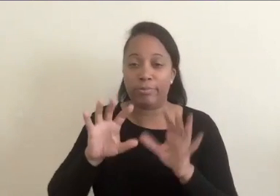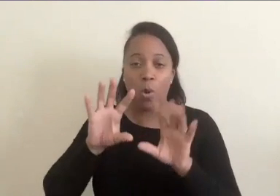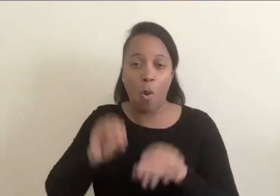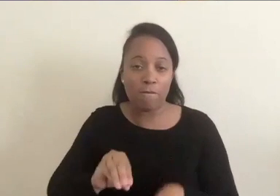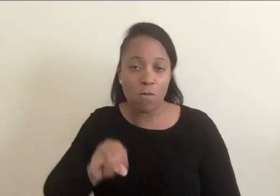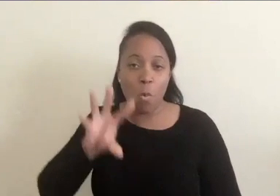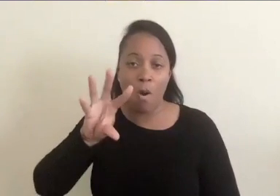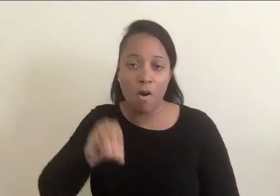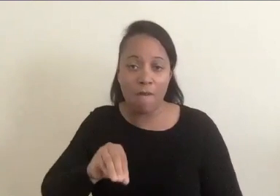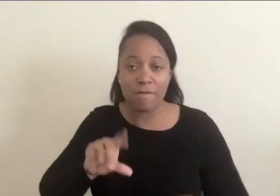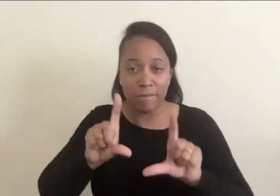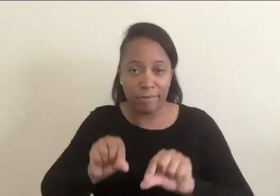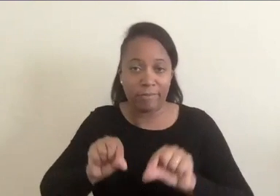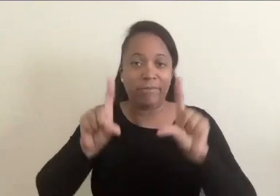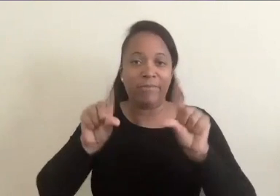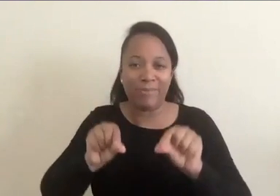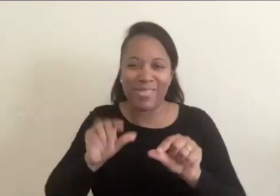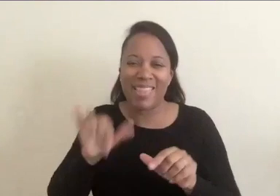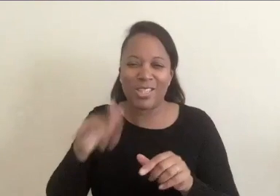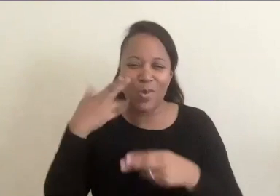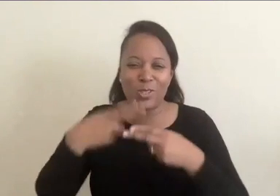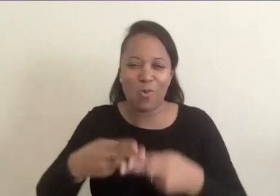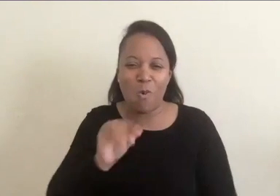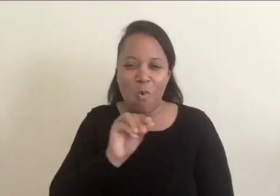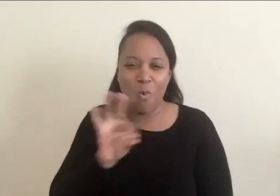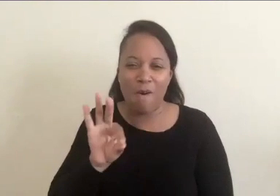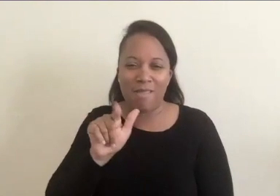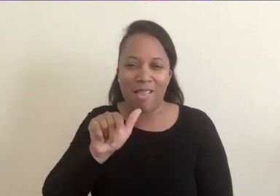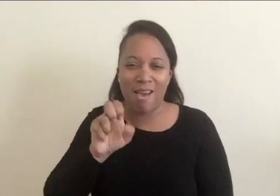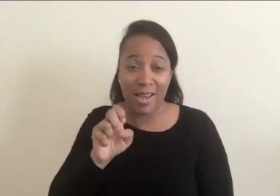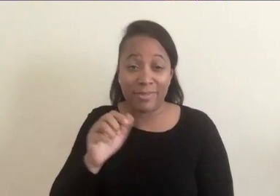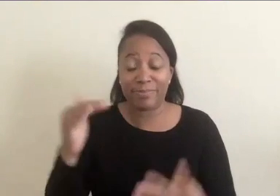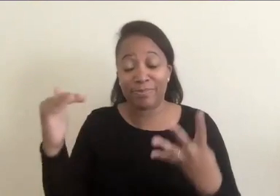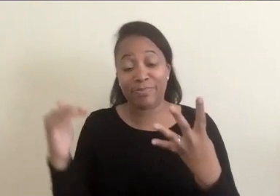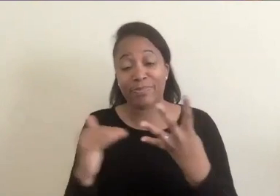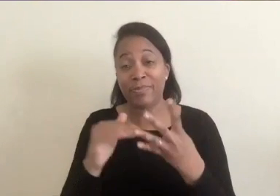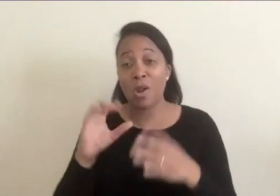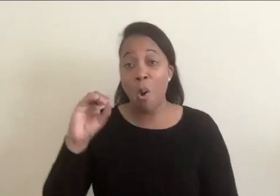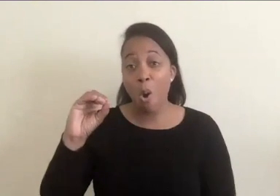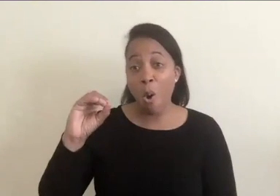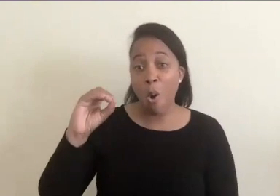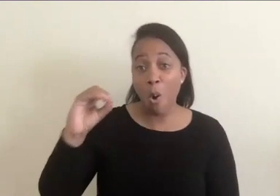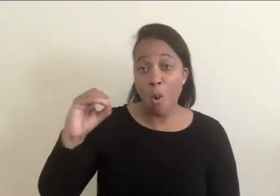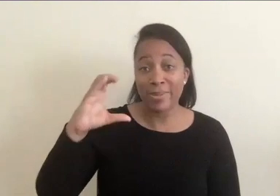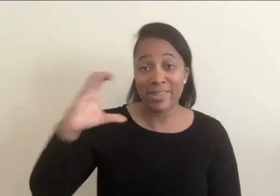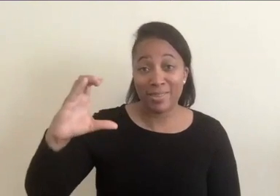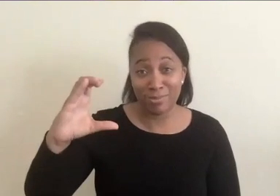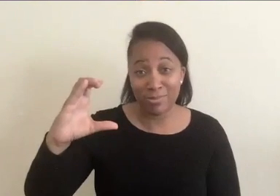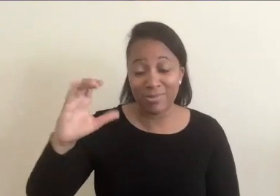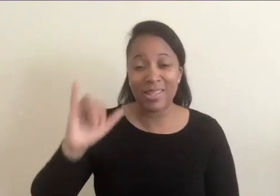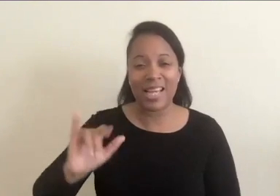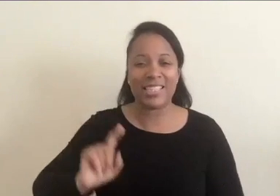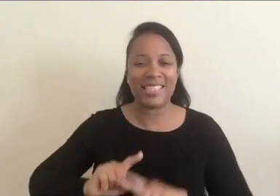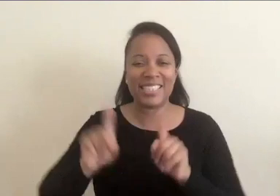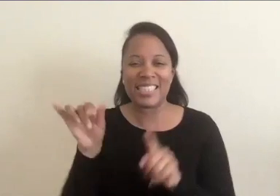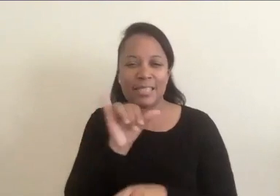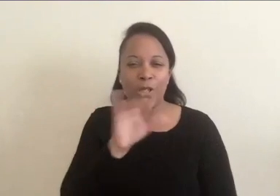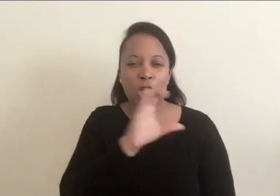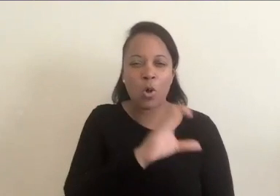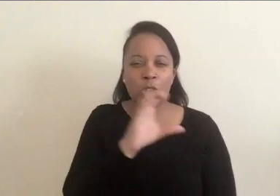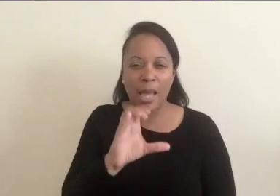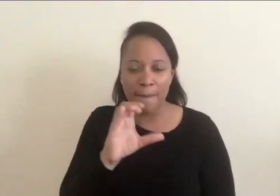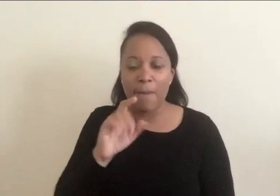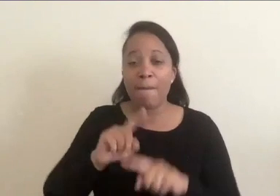on or off, and hence the name offline captioning. Now, open captioning is similar to closed captioning, but the difference is